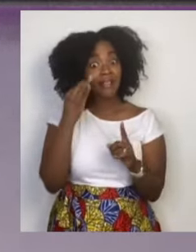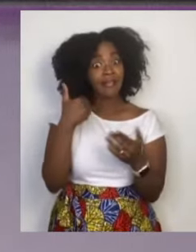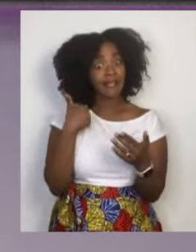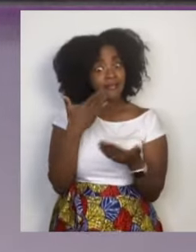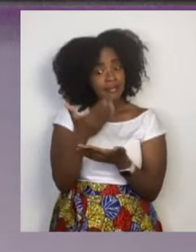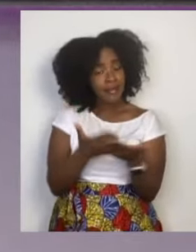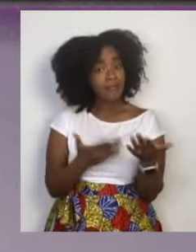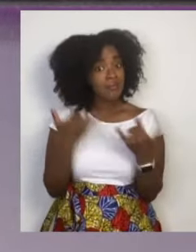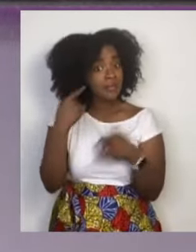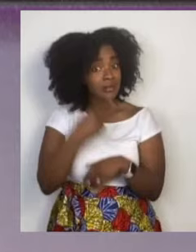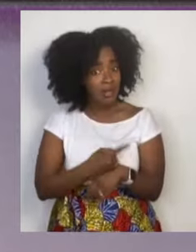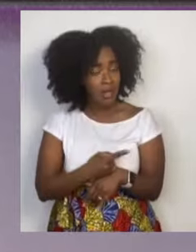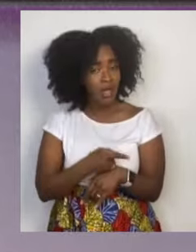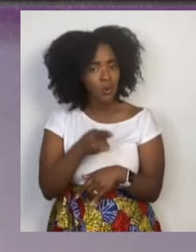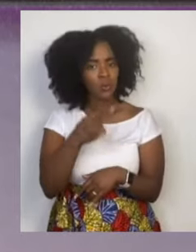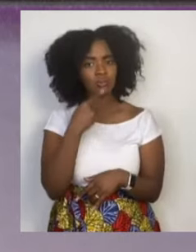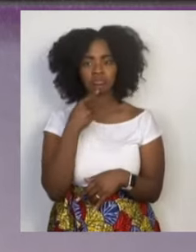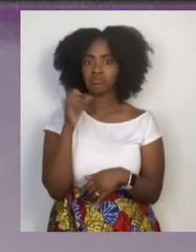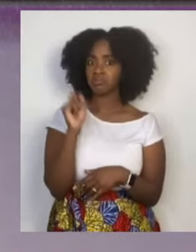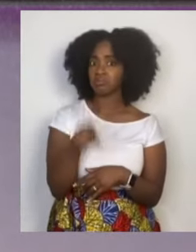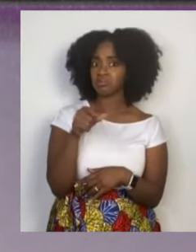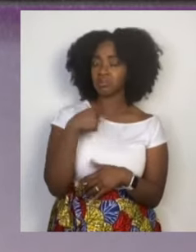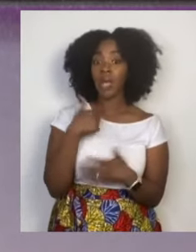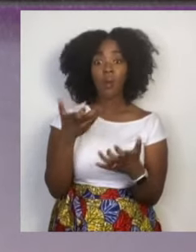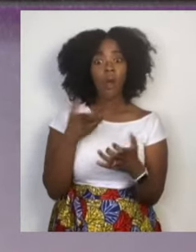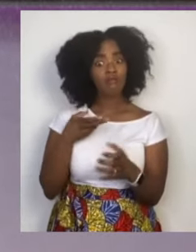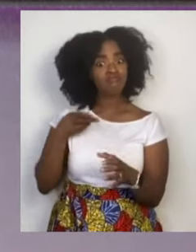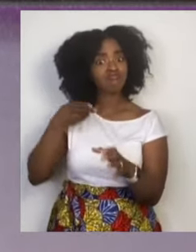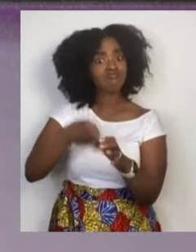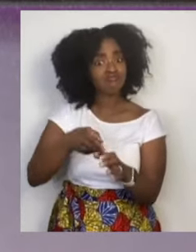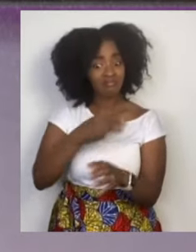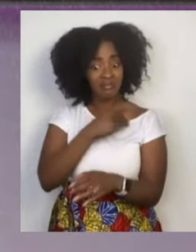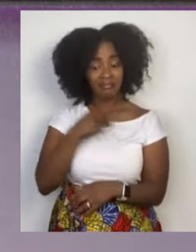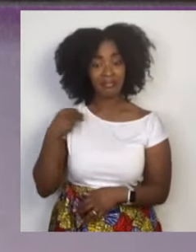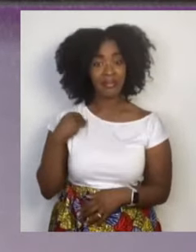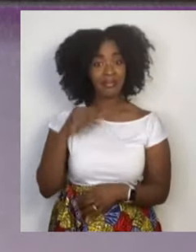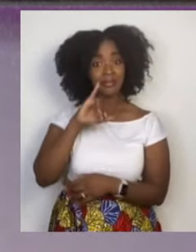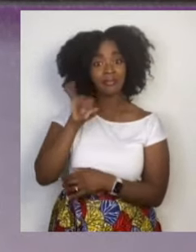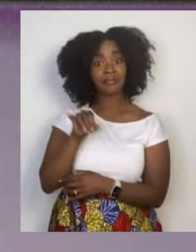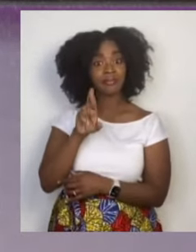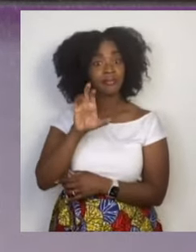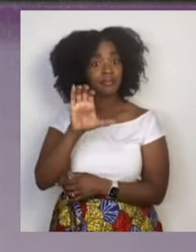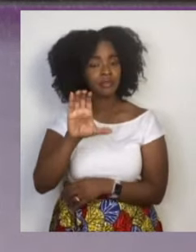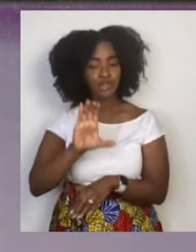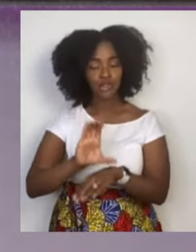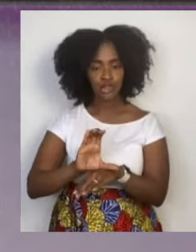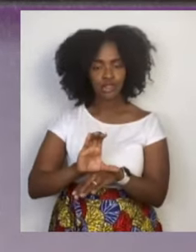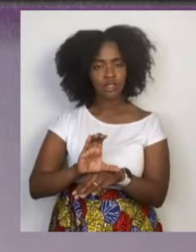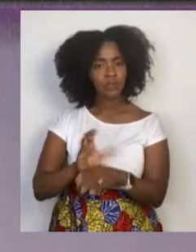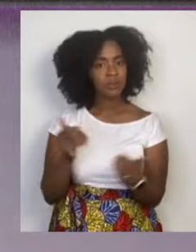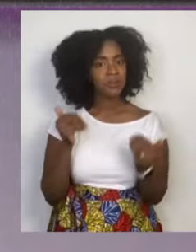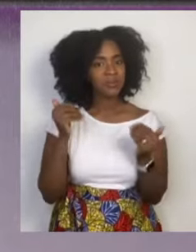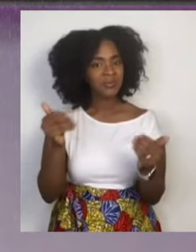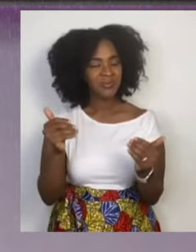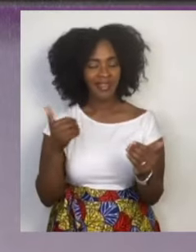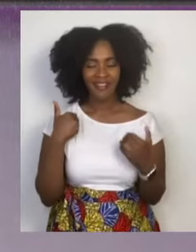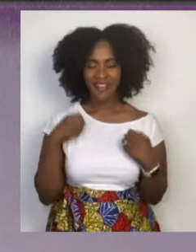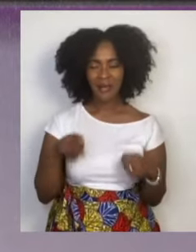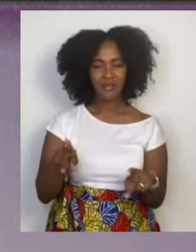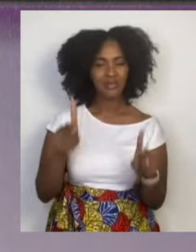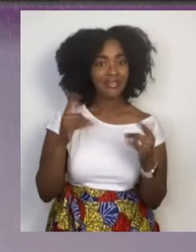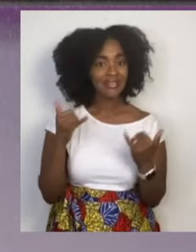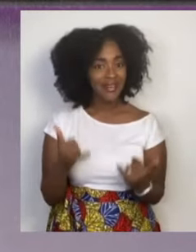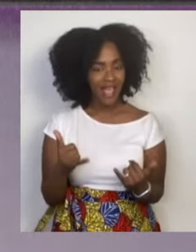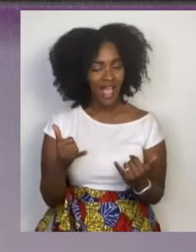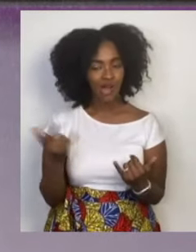become a member of Jackson Revival Center Church, I'm going to give you the opportunity to come at this time. Come on, y'all, put